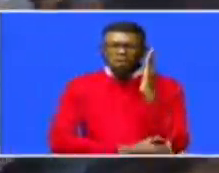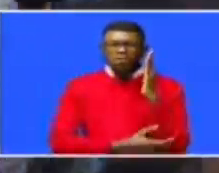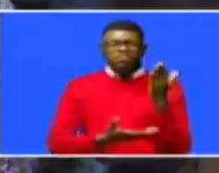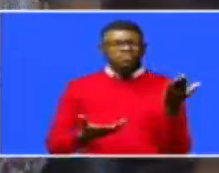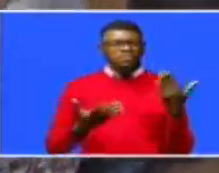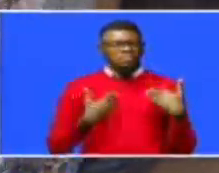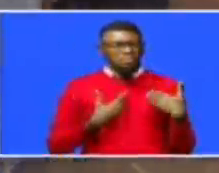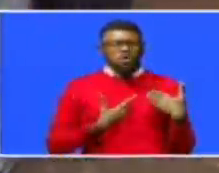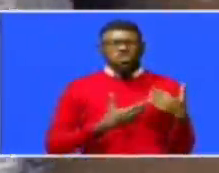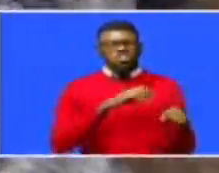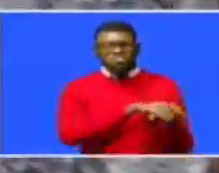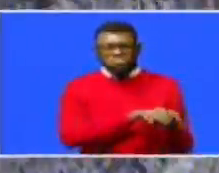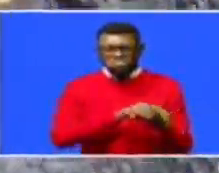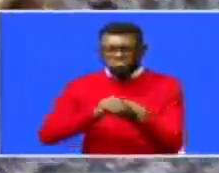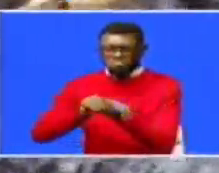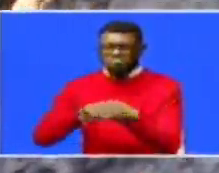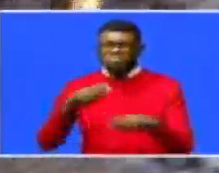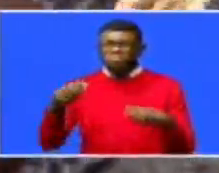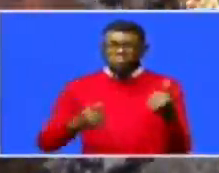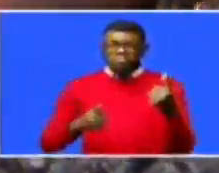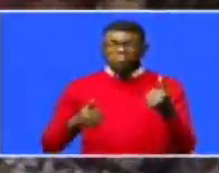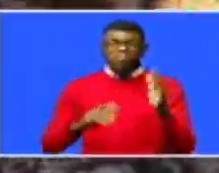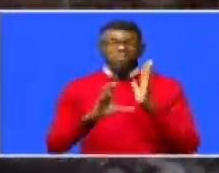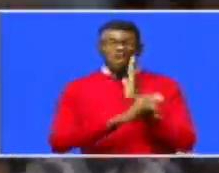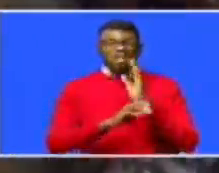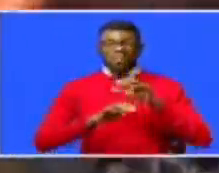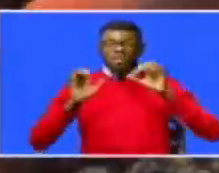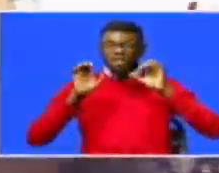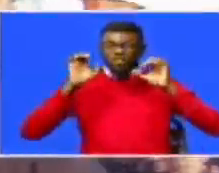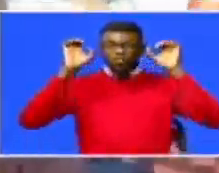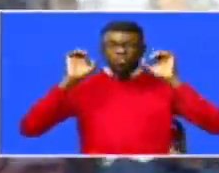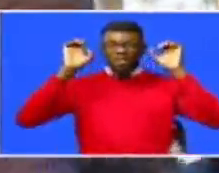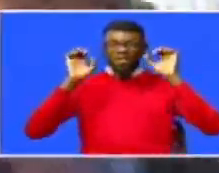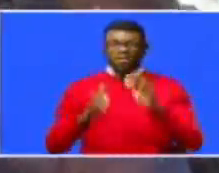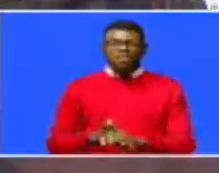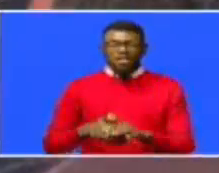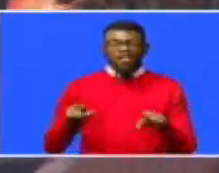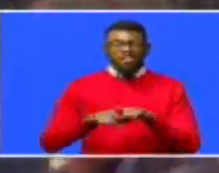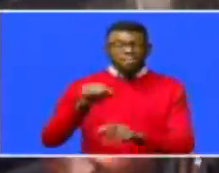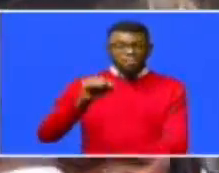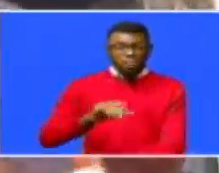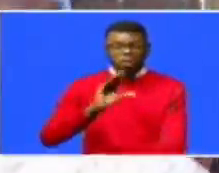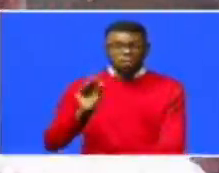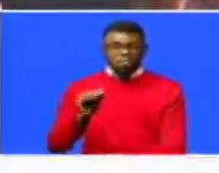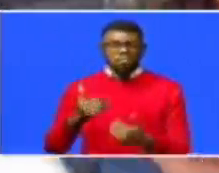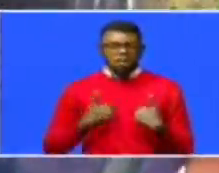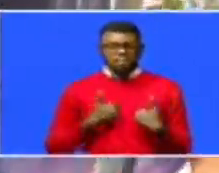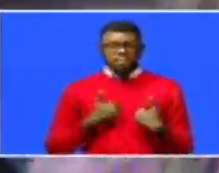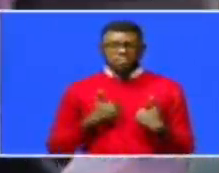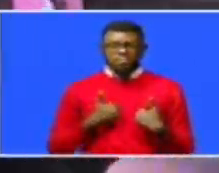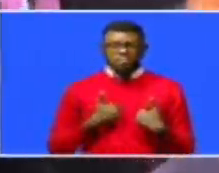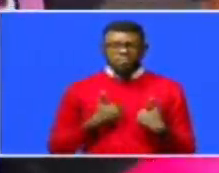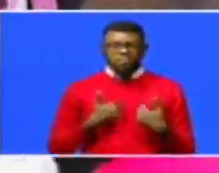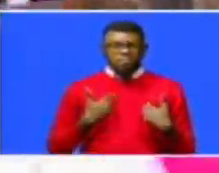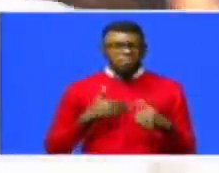smuggled, especially from Ethiopia down to South Africa. And a lot of people who